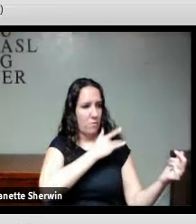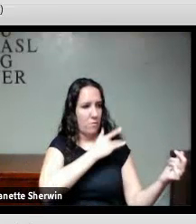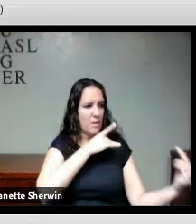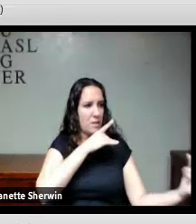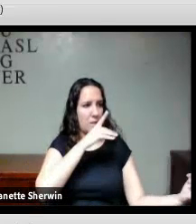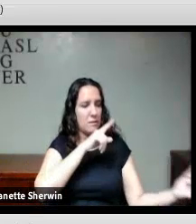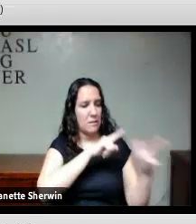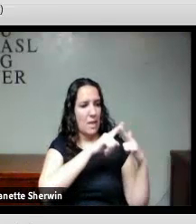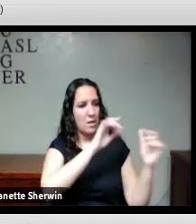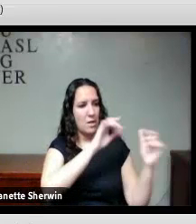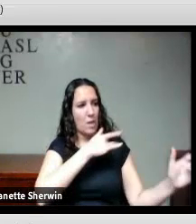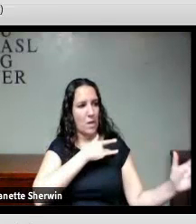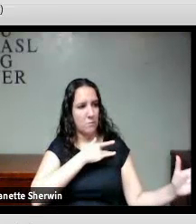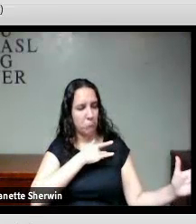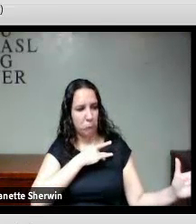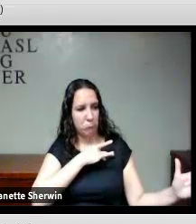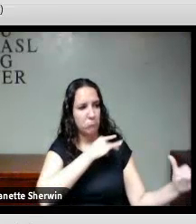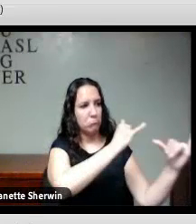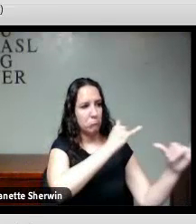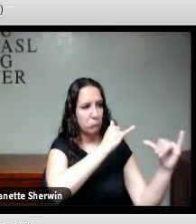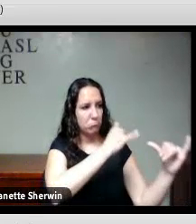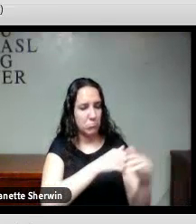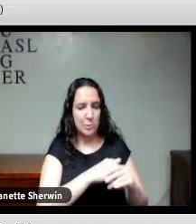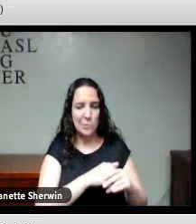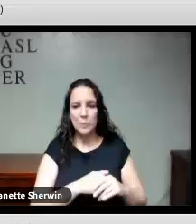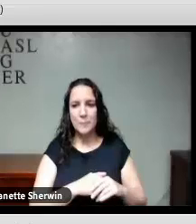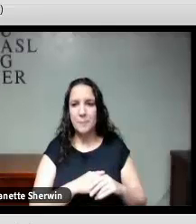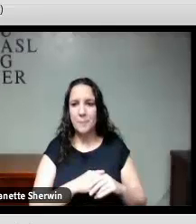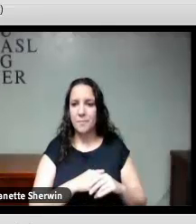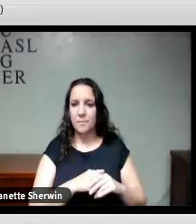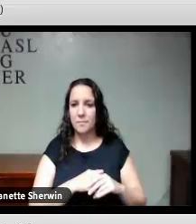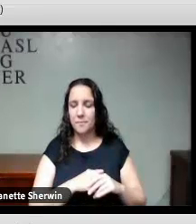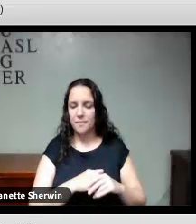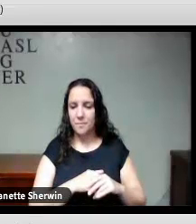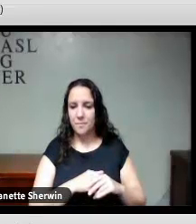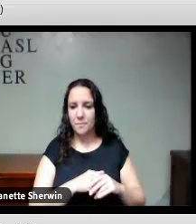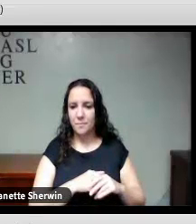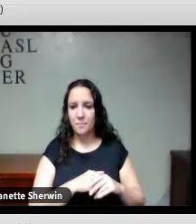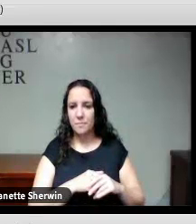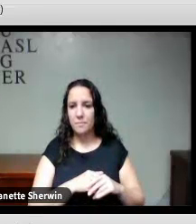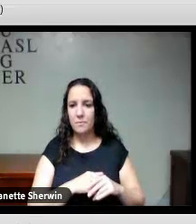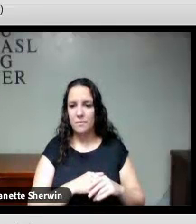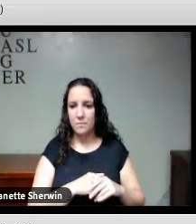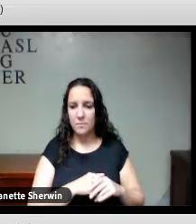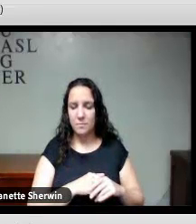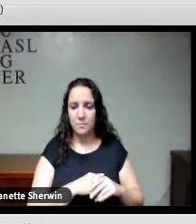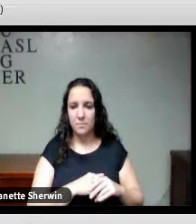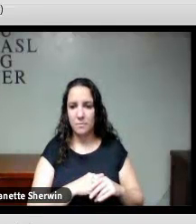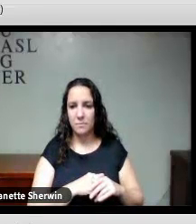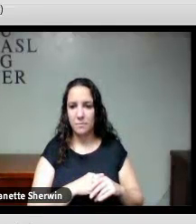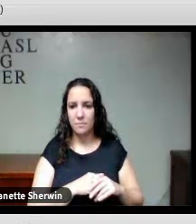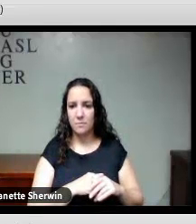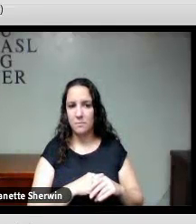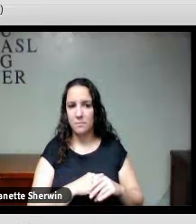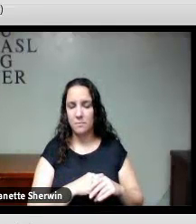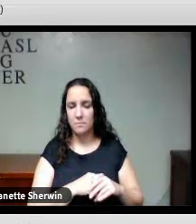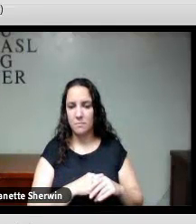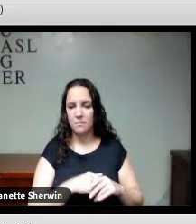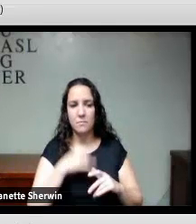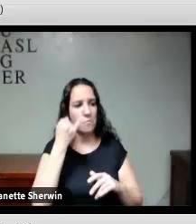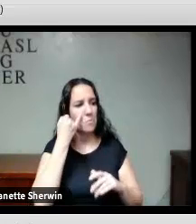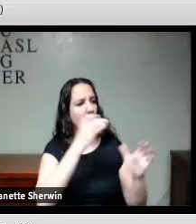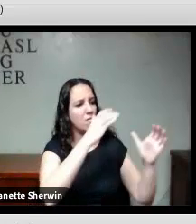that relationship management, and you open your mind to, you know what, they may have some really good information here. Let's say you have a patron that has something negative to say